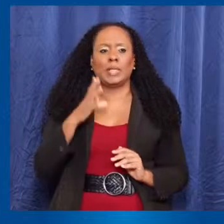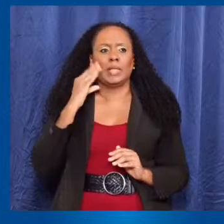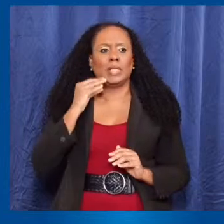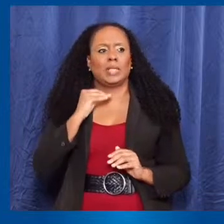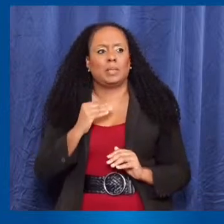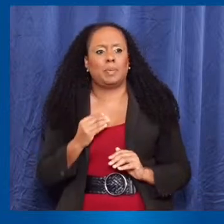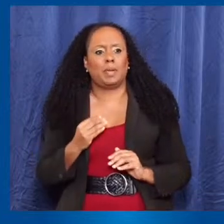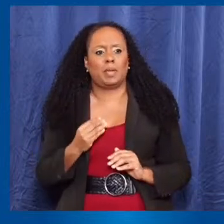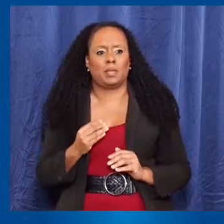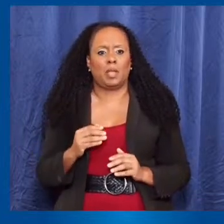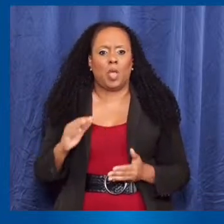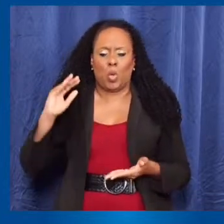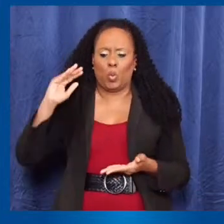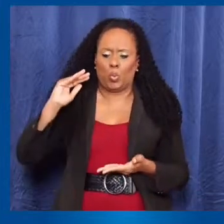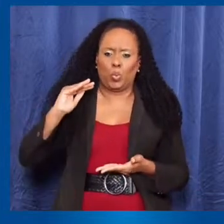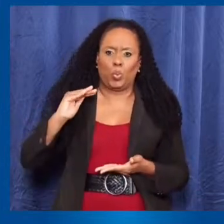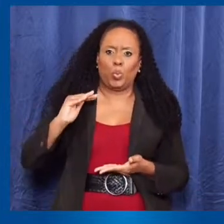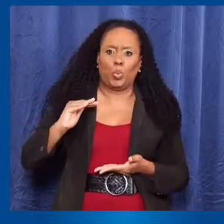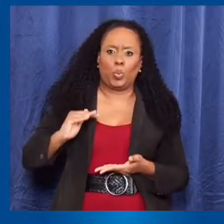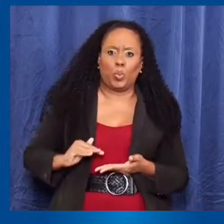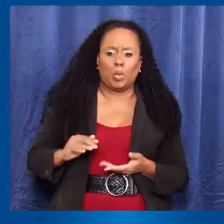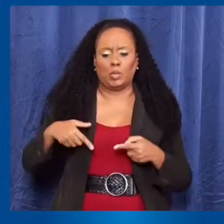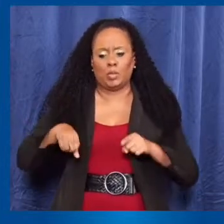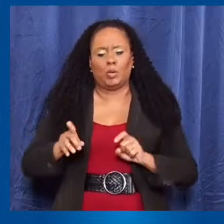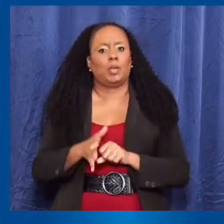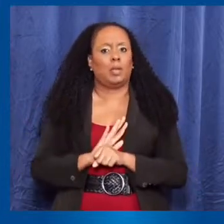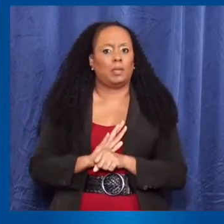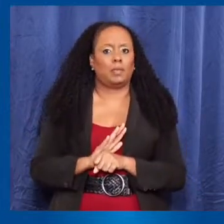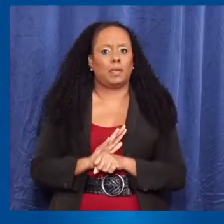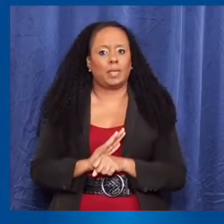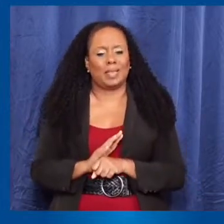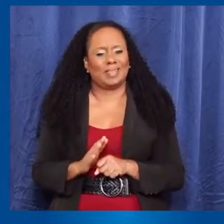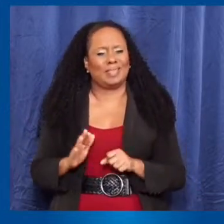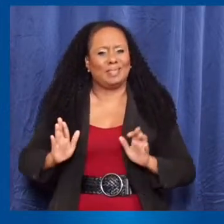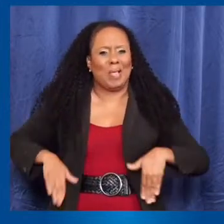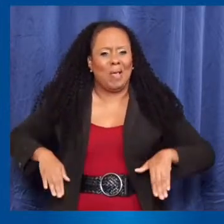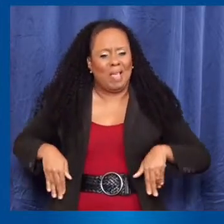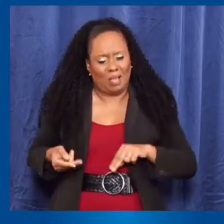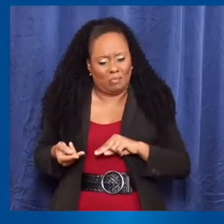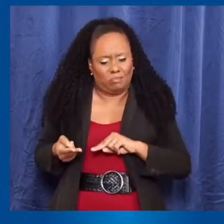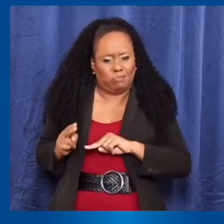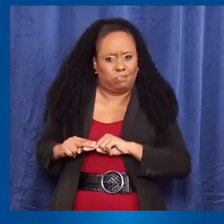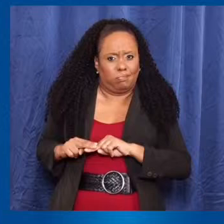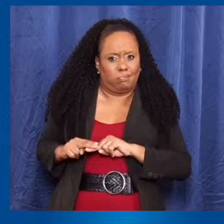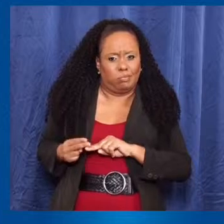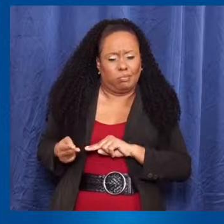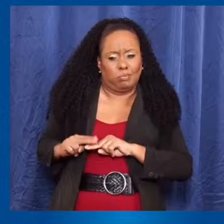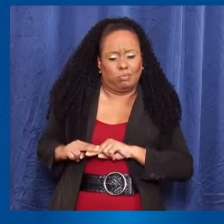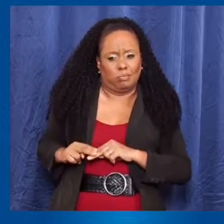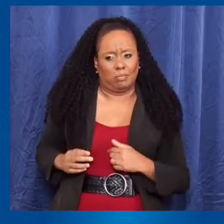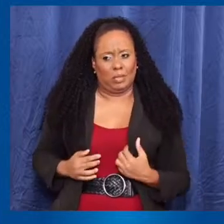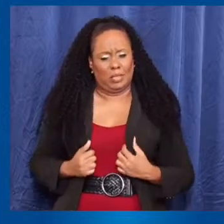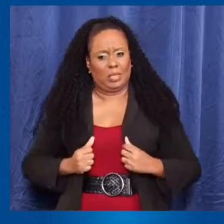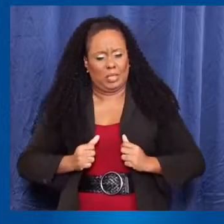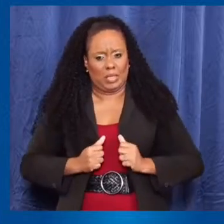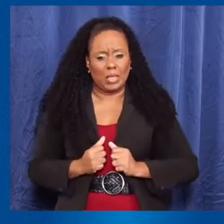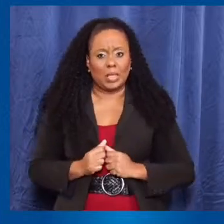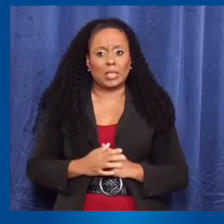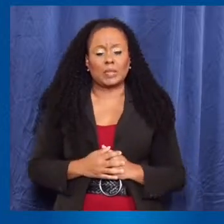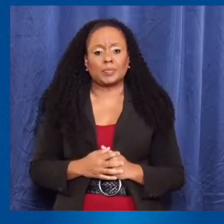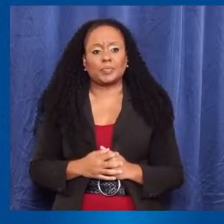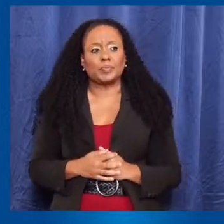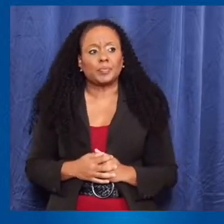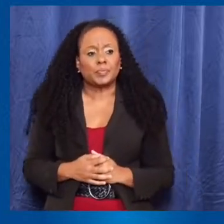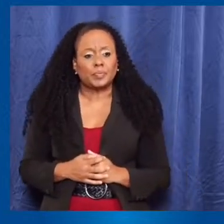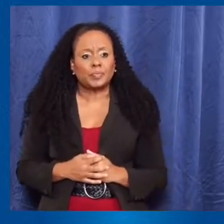pandemic and are still reeling from it and incapable of recovering in a hurry because it effectively caused them to